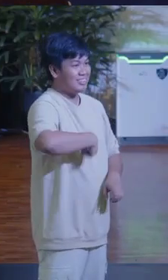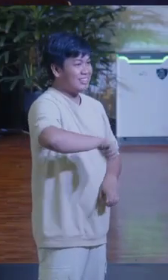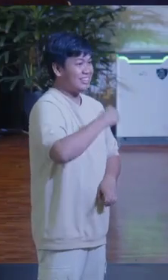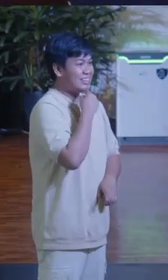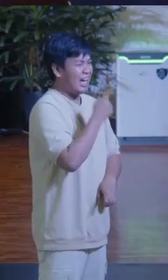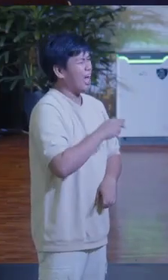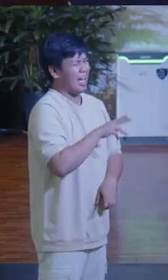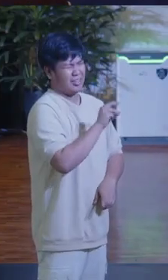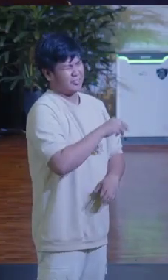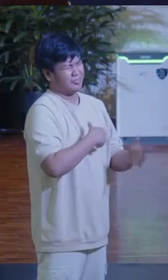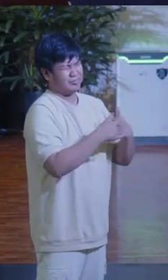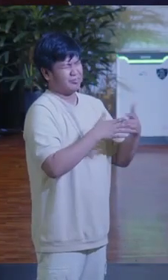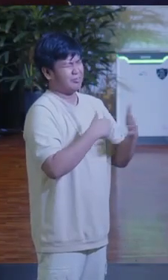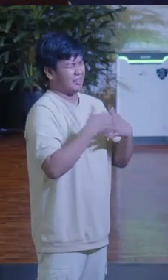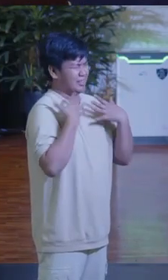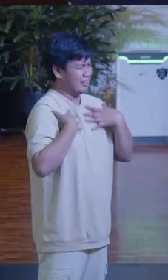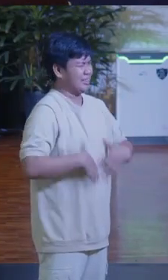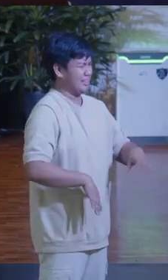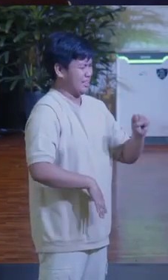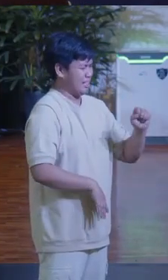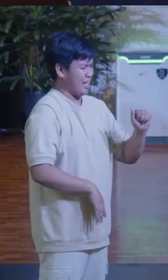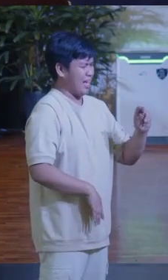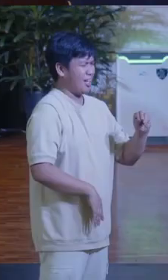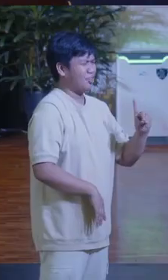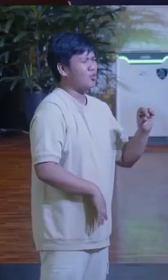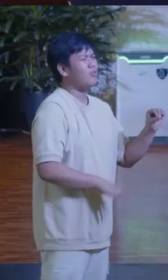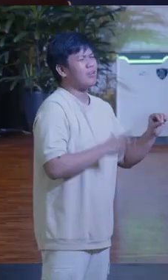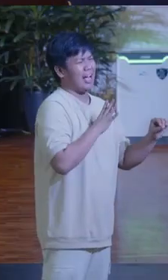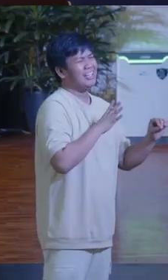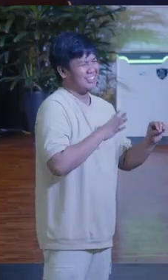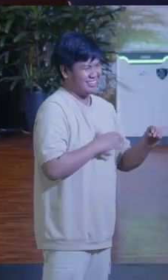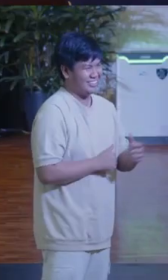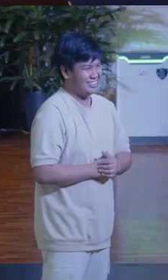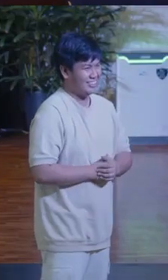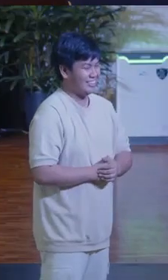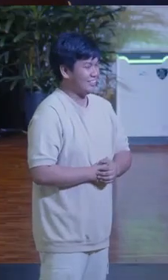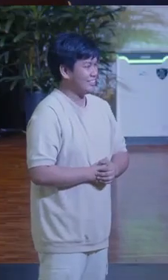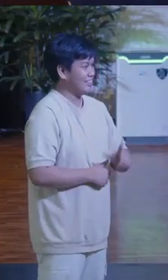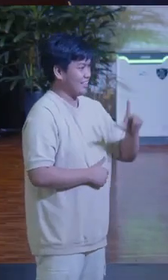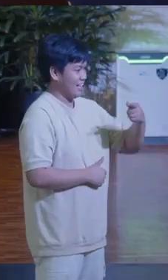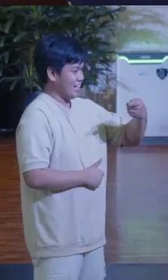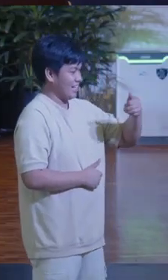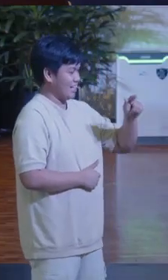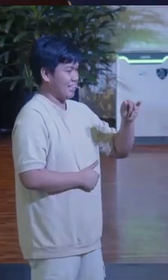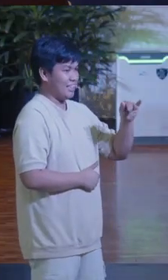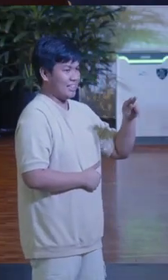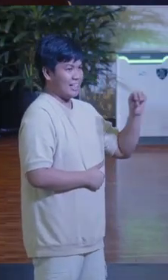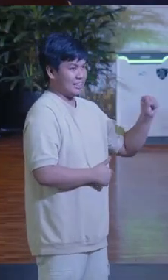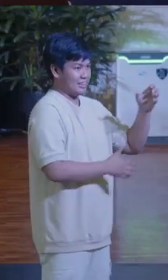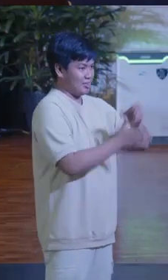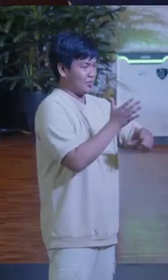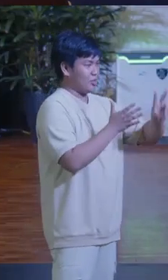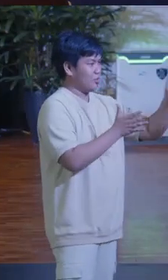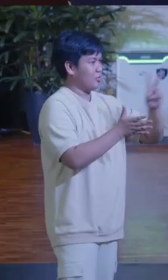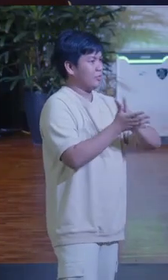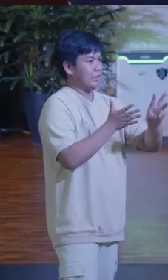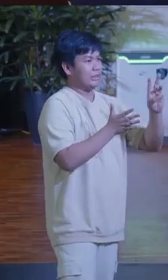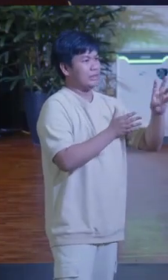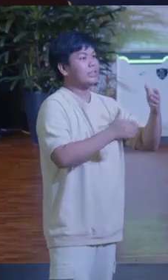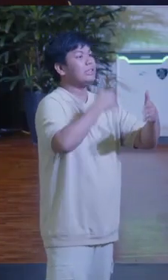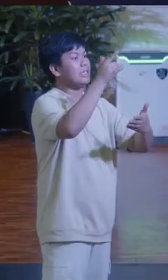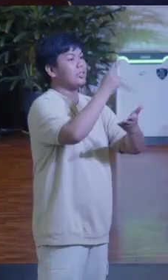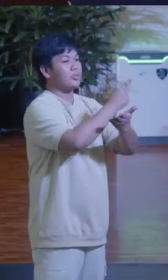But, maging tapat sa mga non-negotiable. Sabi ng Galatians 2:16, pag-aaralan natin to next